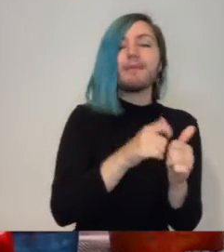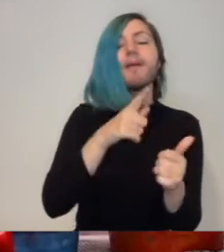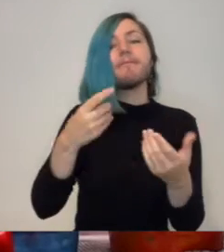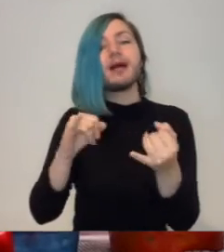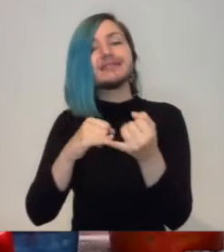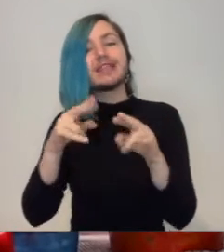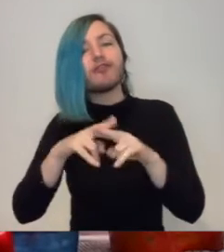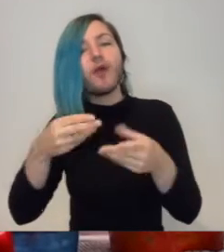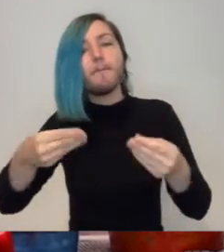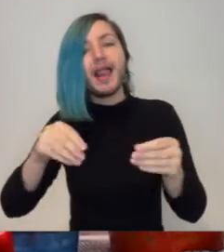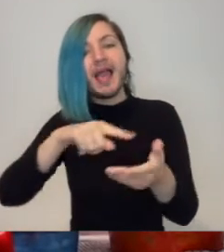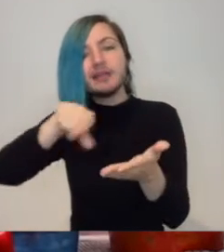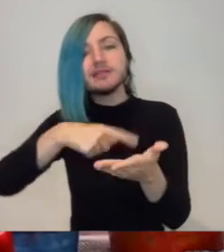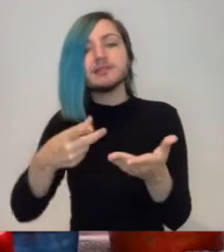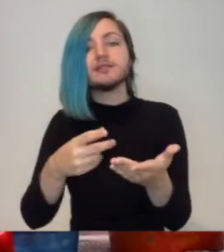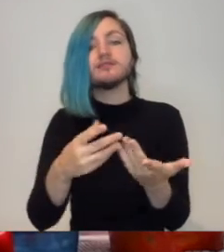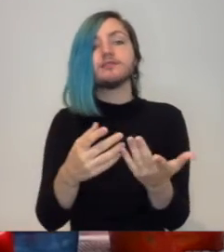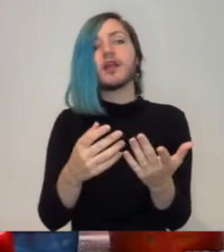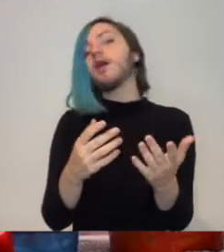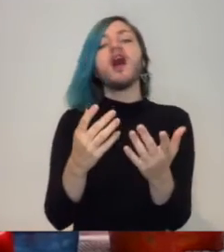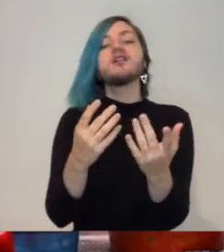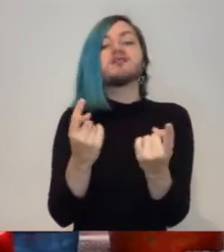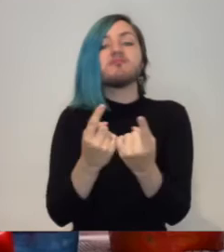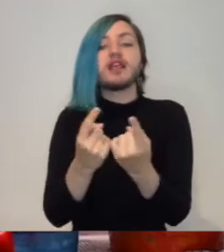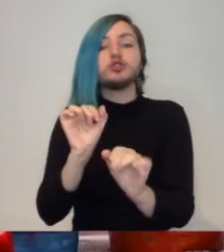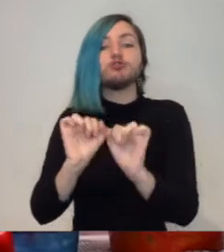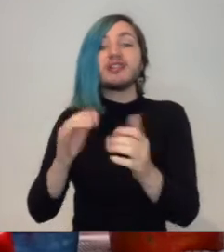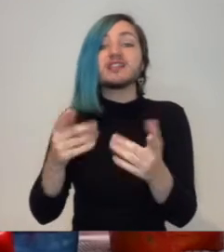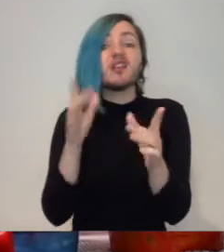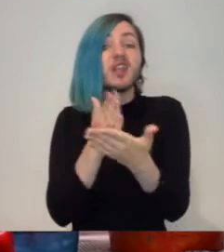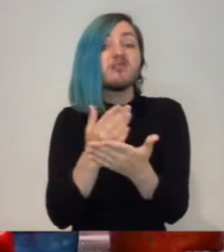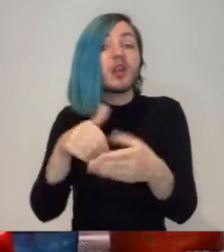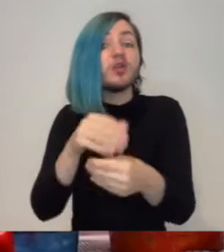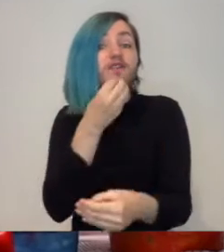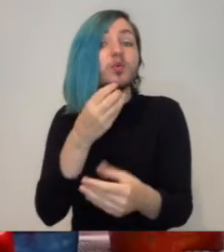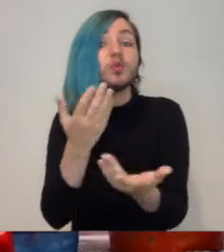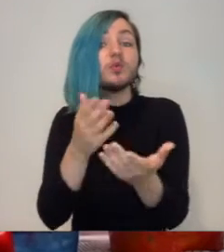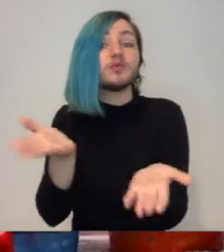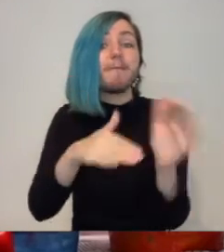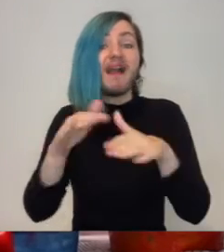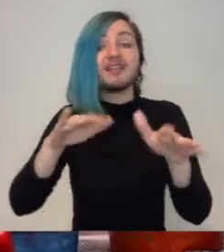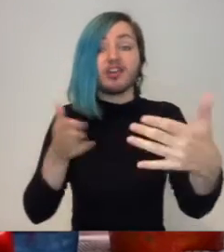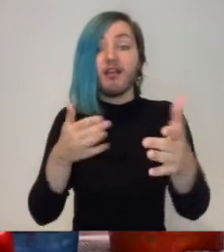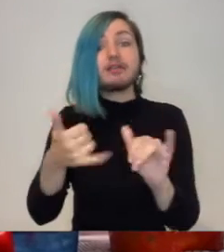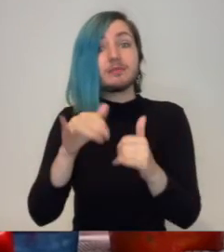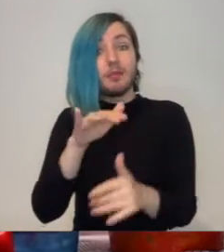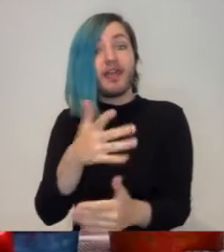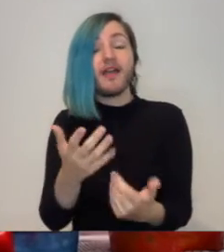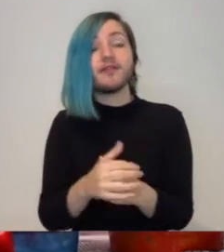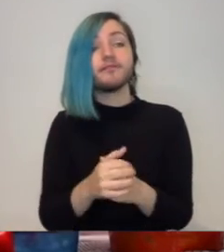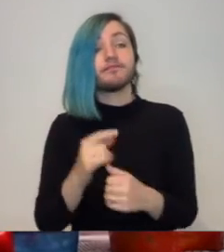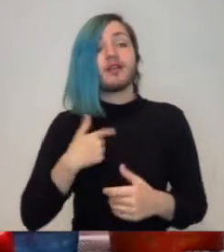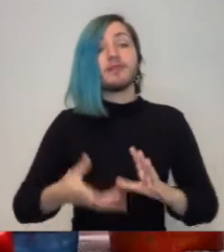just things that protect stuff, and even food packaging. And then I've created some block